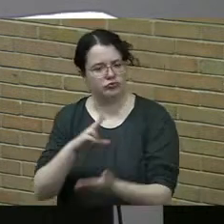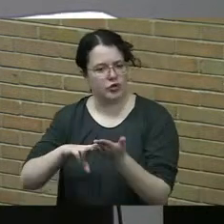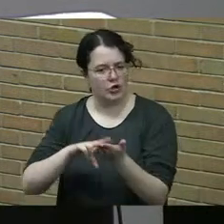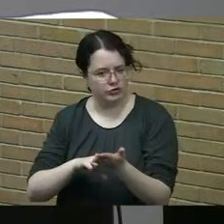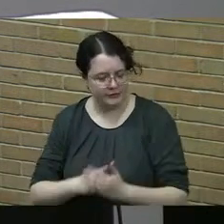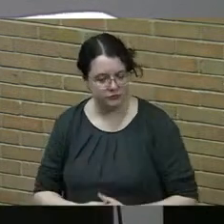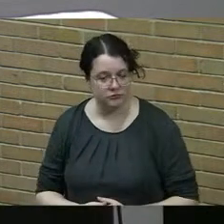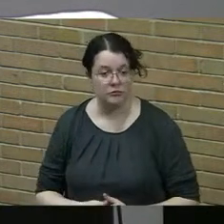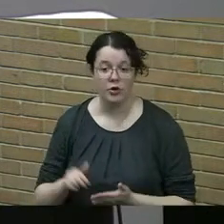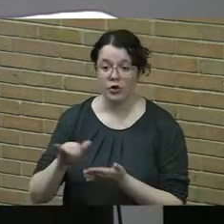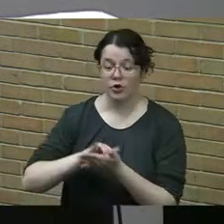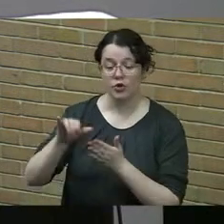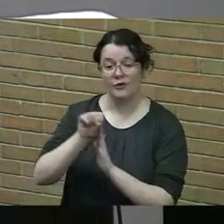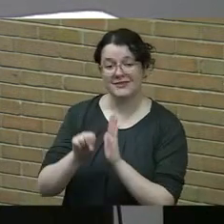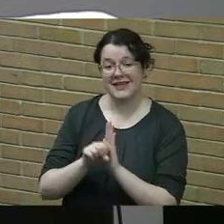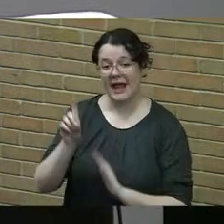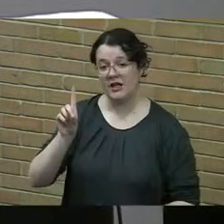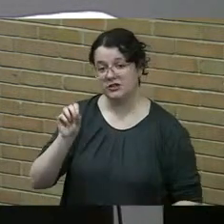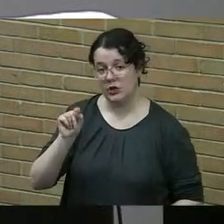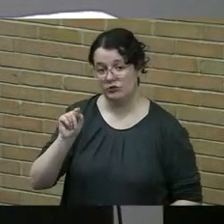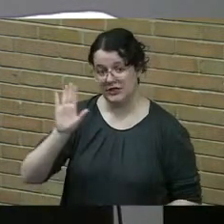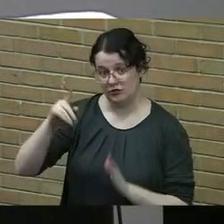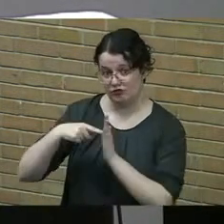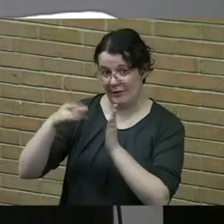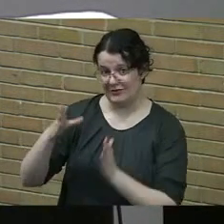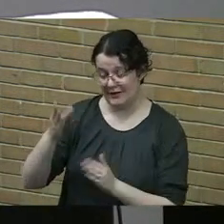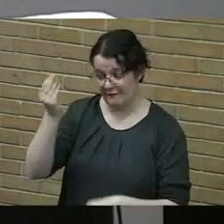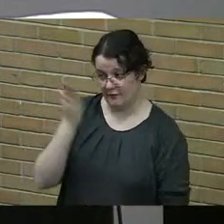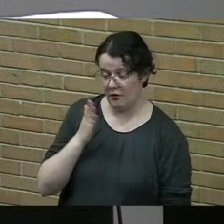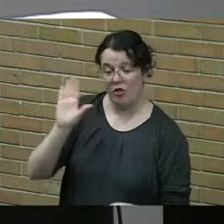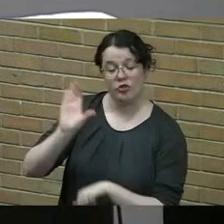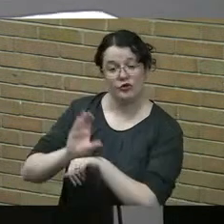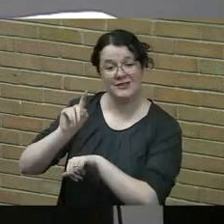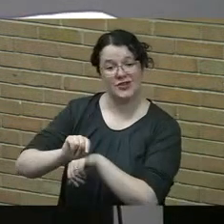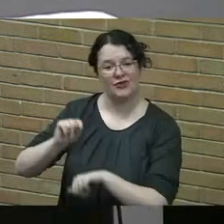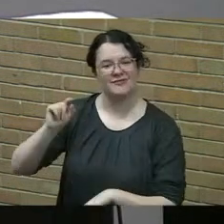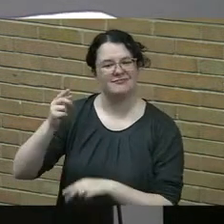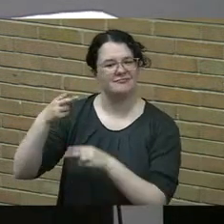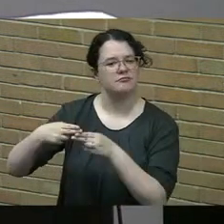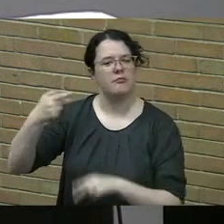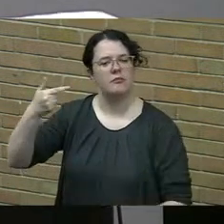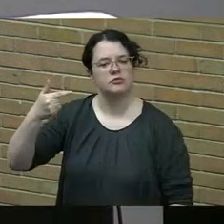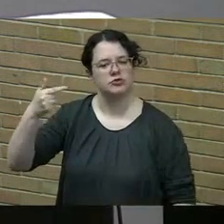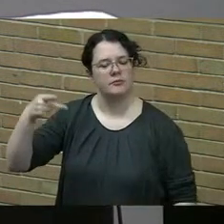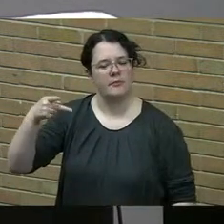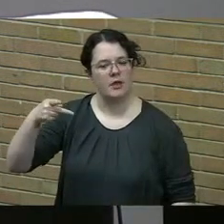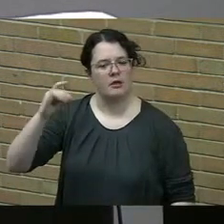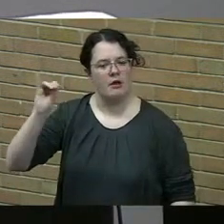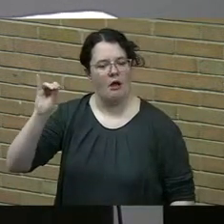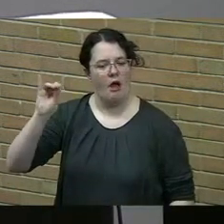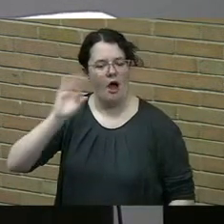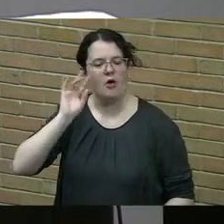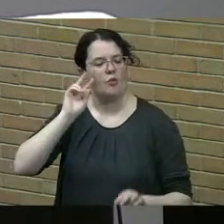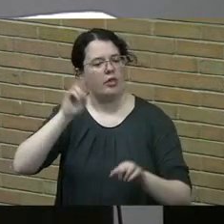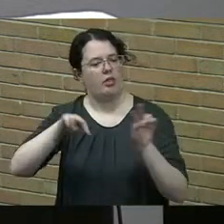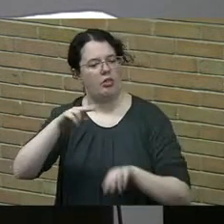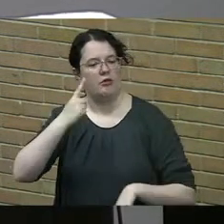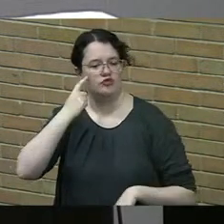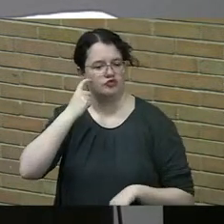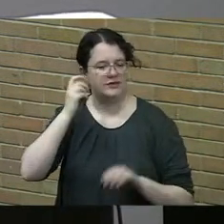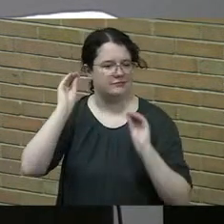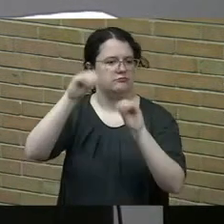DOT representative indicated that their consultant, GPI, will be evaluating these recently